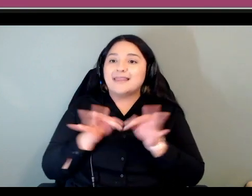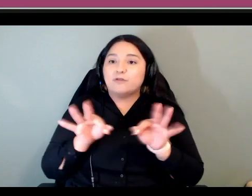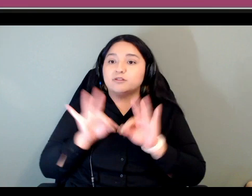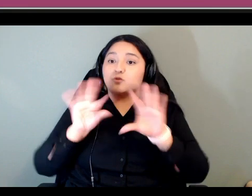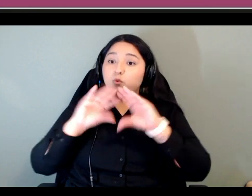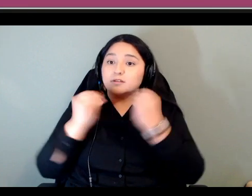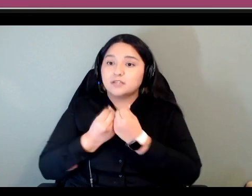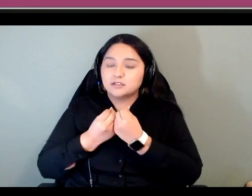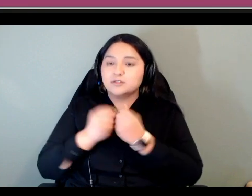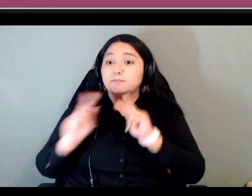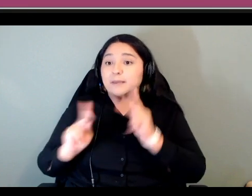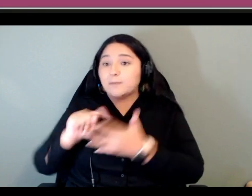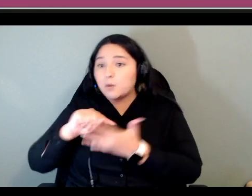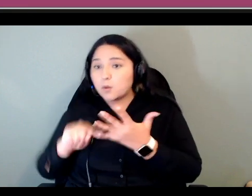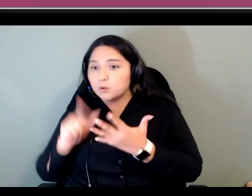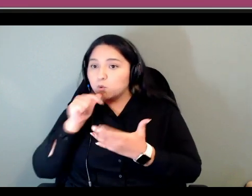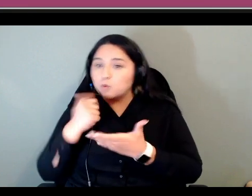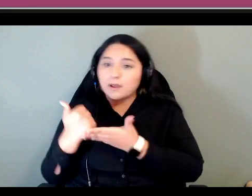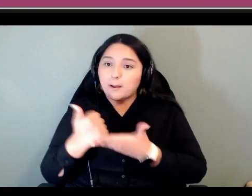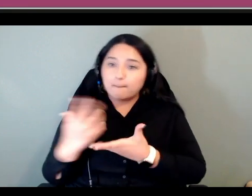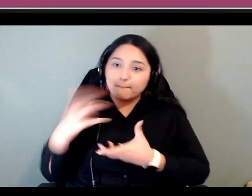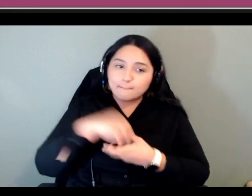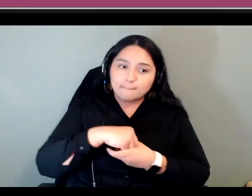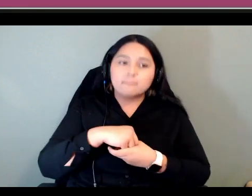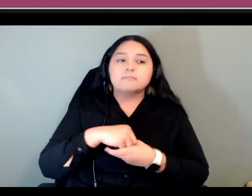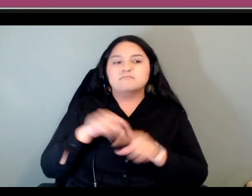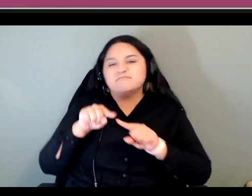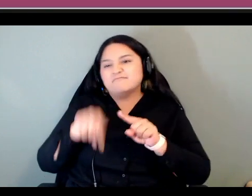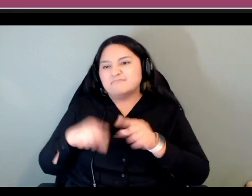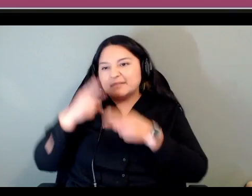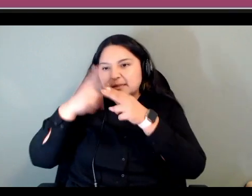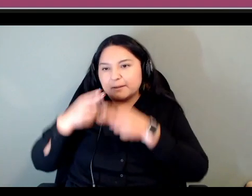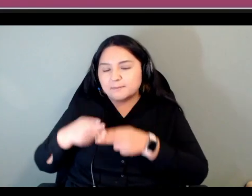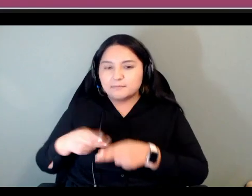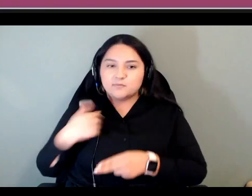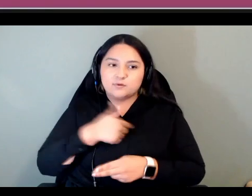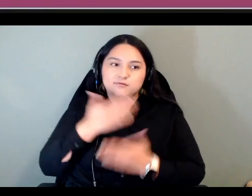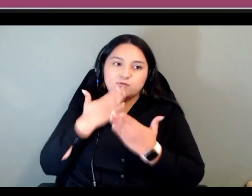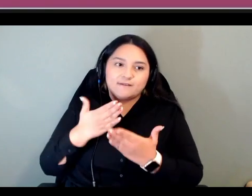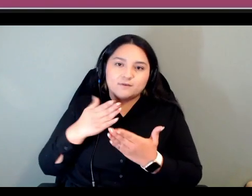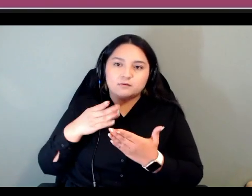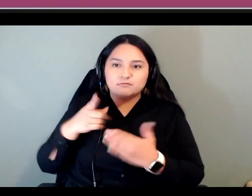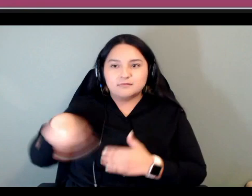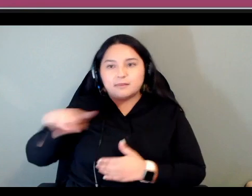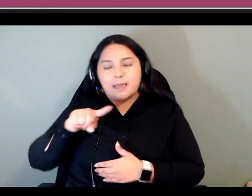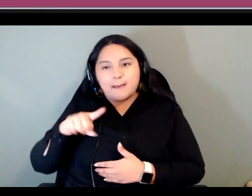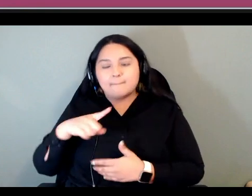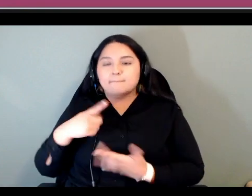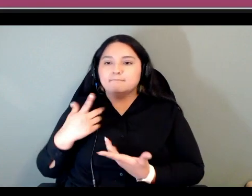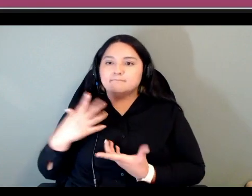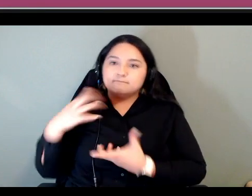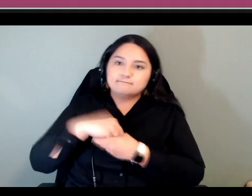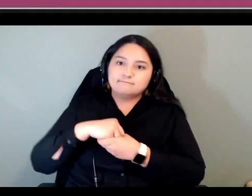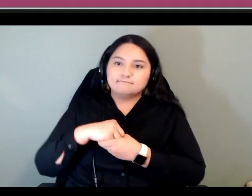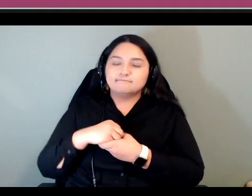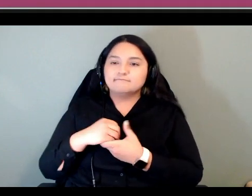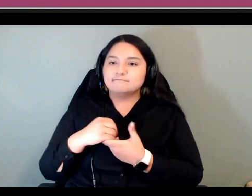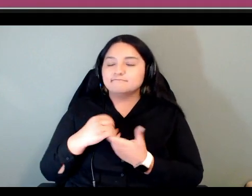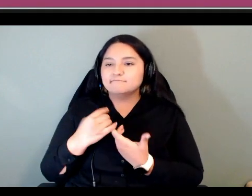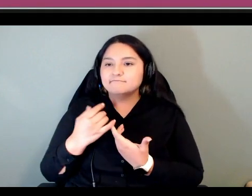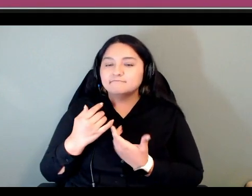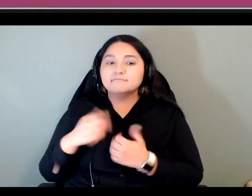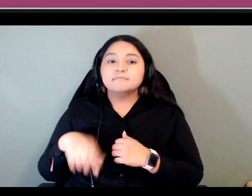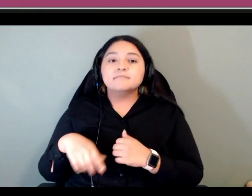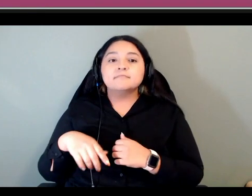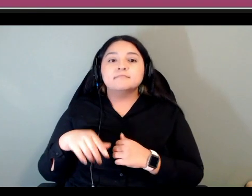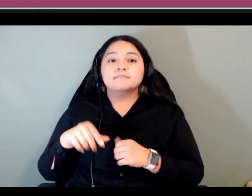are the people that helped out with that. We're very grateful to them putting in lots of extra time. And then